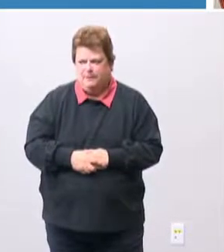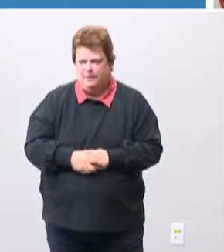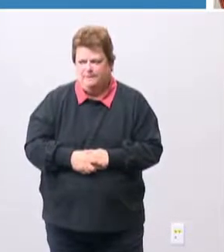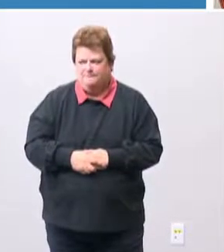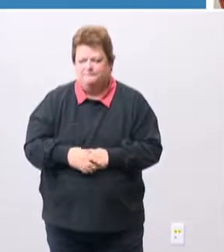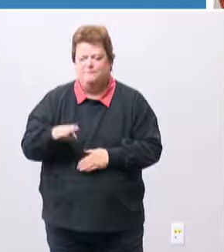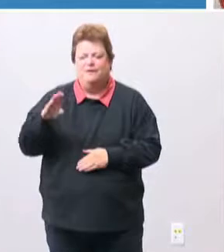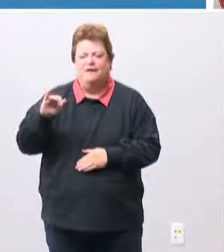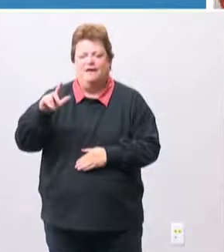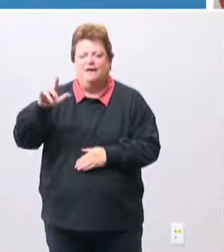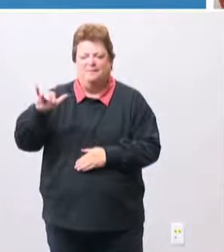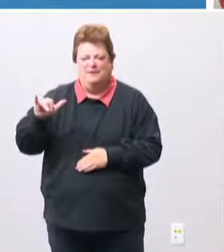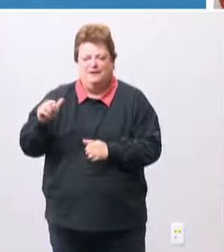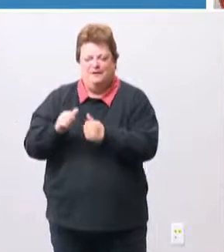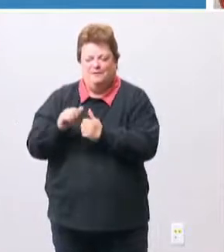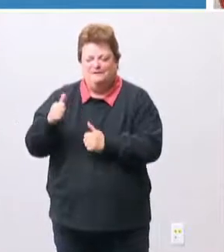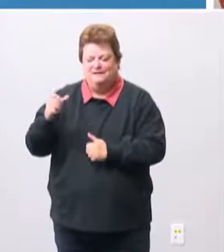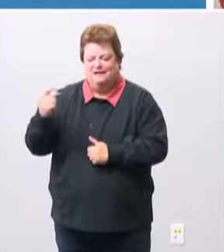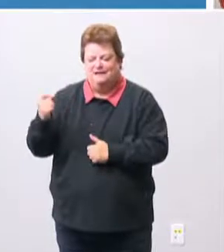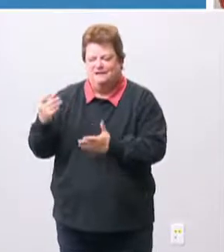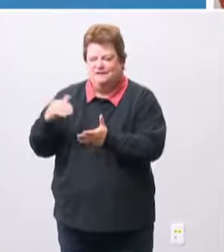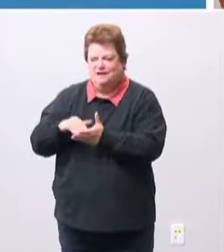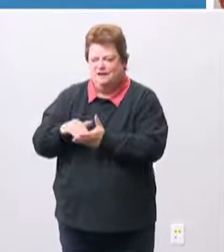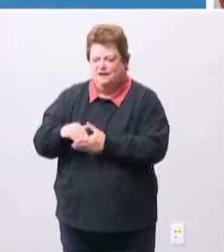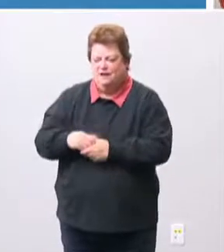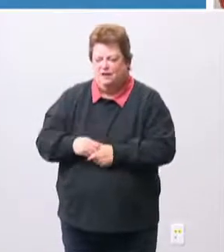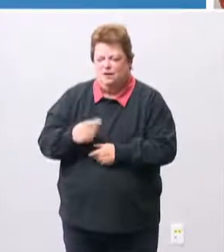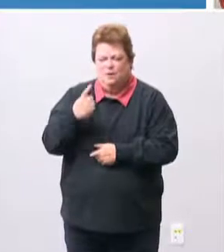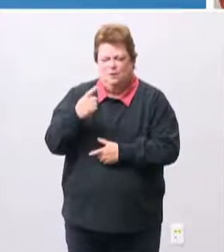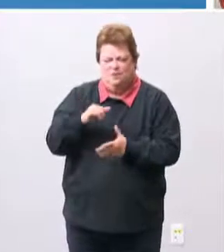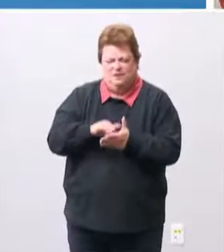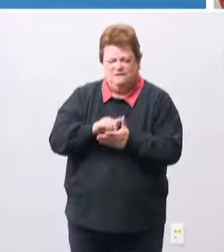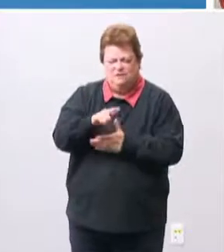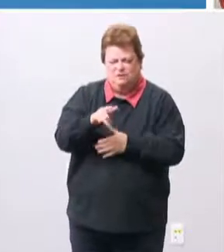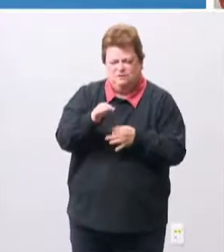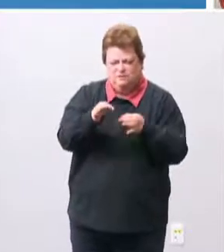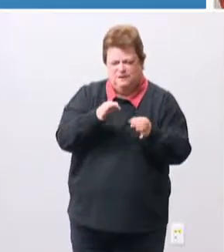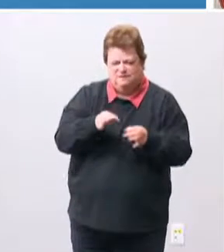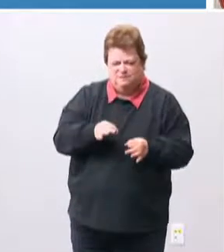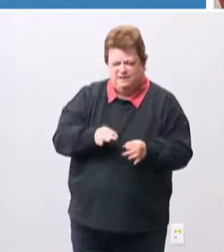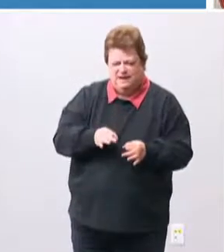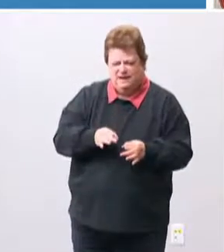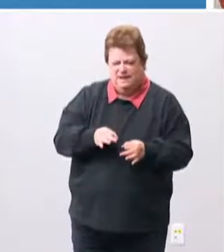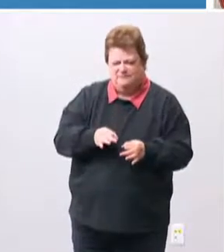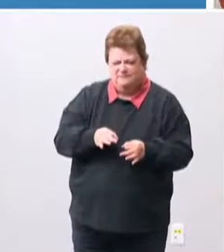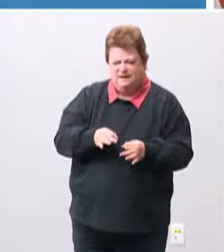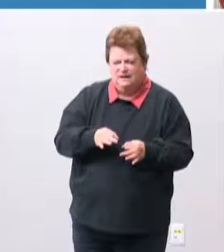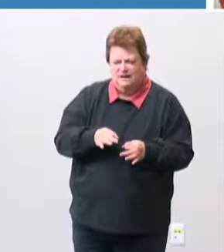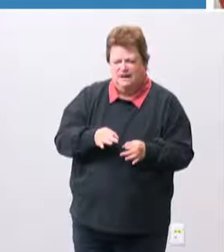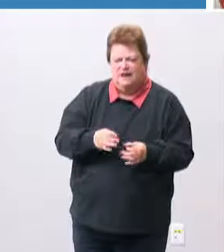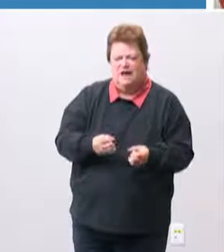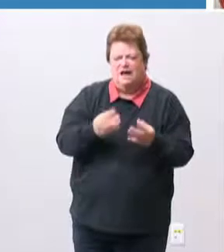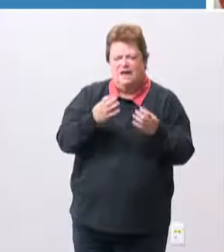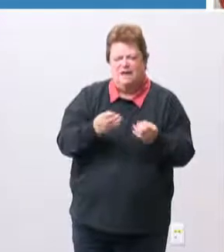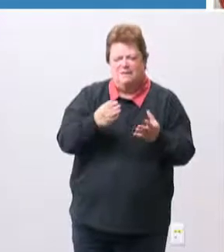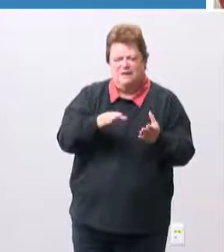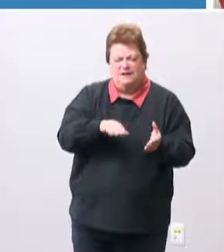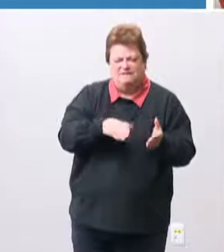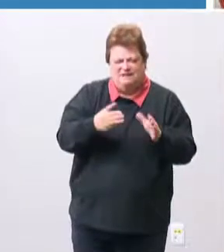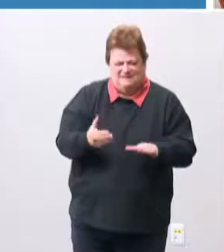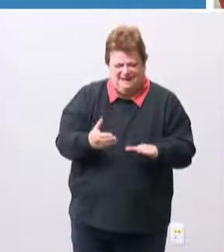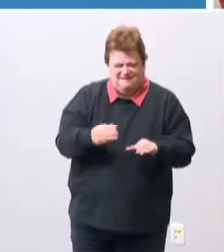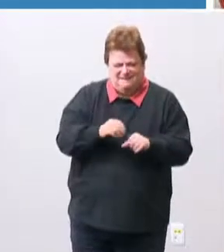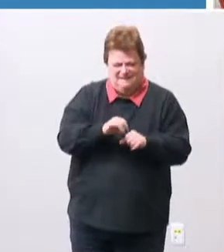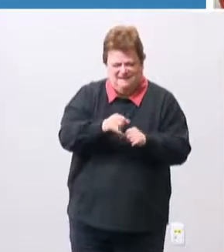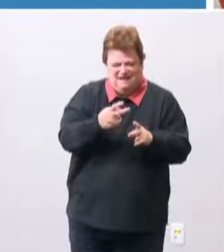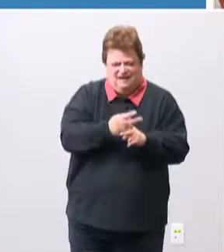Haley with 1011 again. One of the deaths that you reported today was a man in his 30s. How many deaths in that demographic of